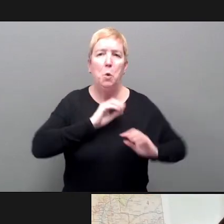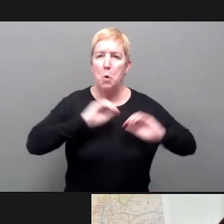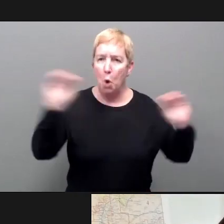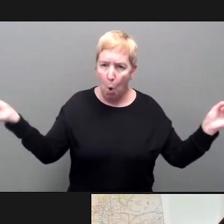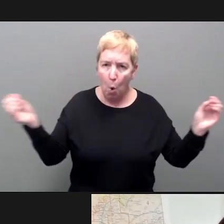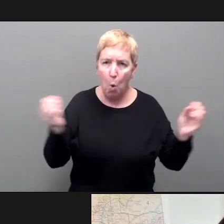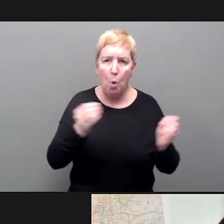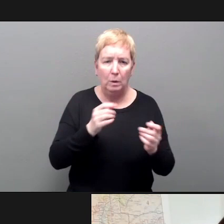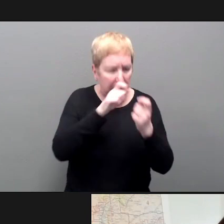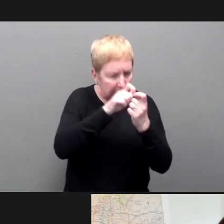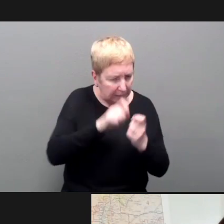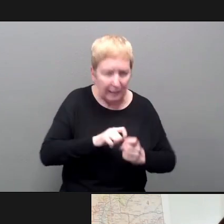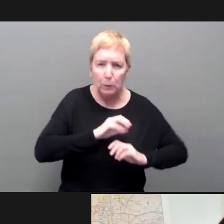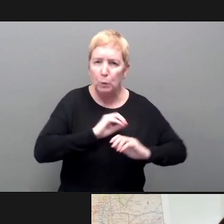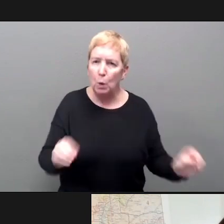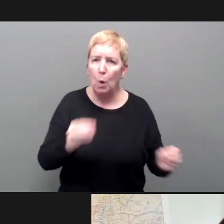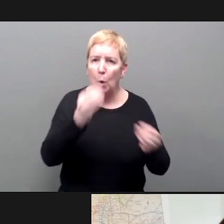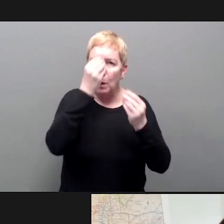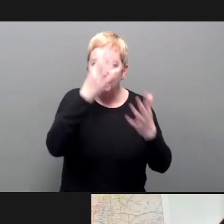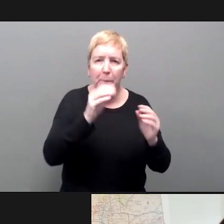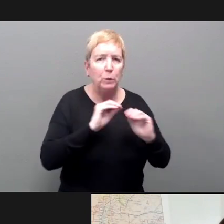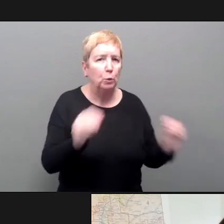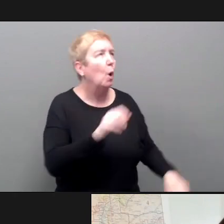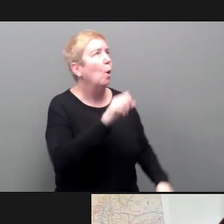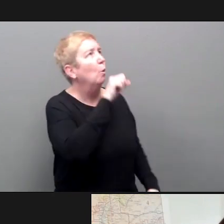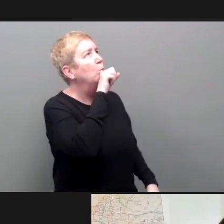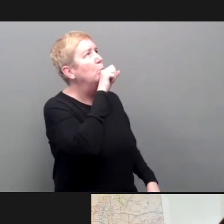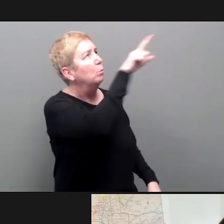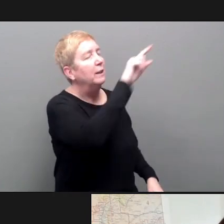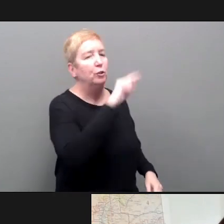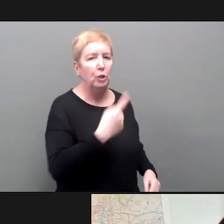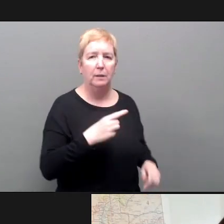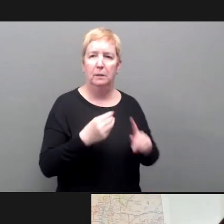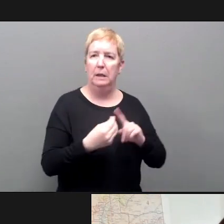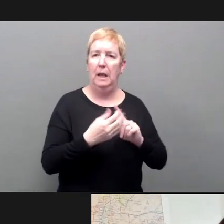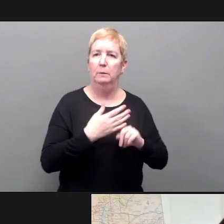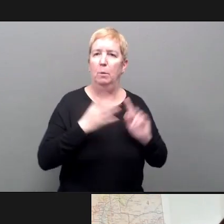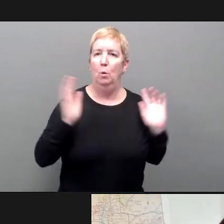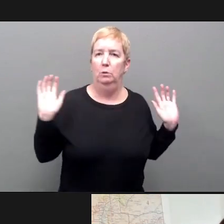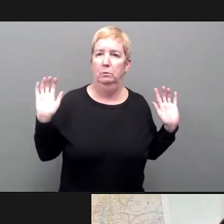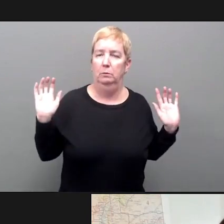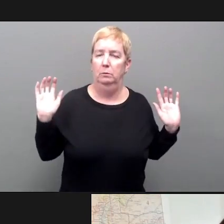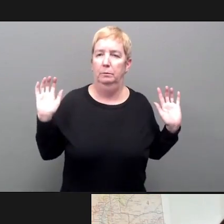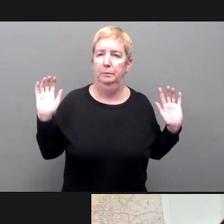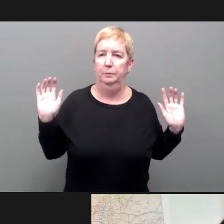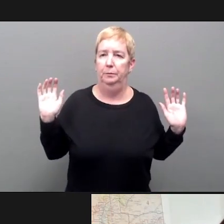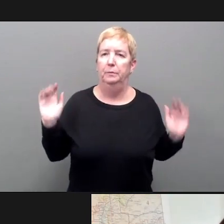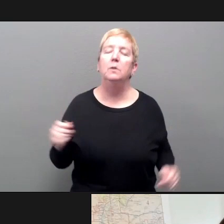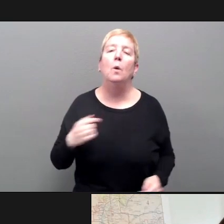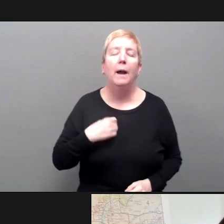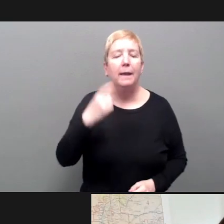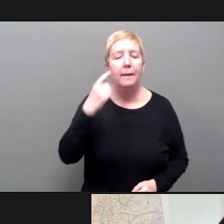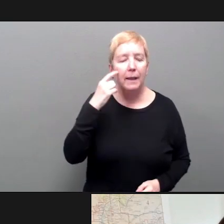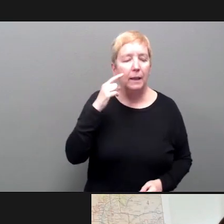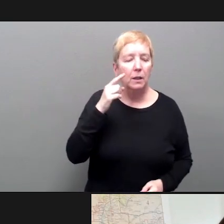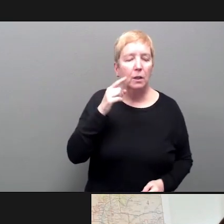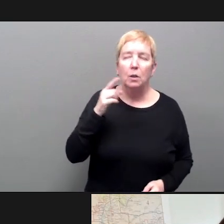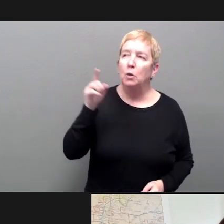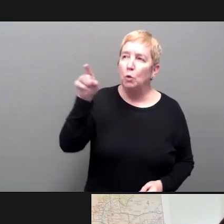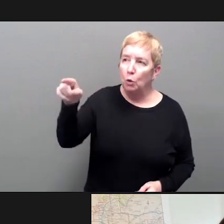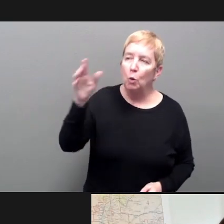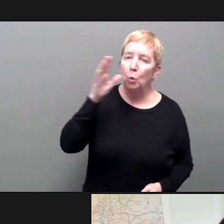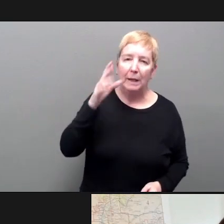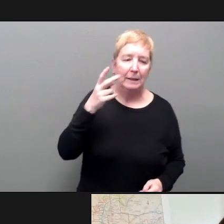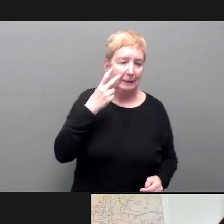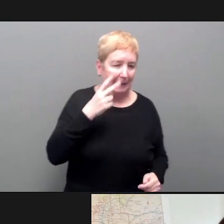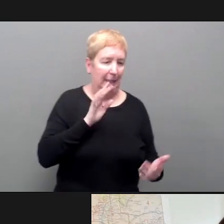But I think you're going to see a remnant of contact tracing